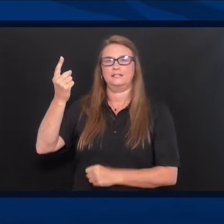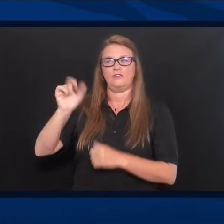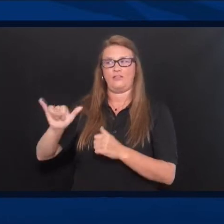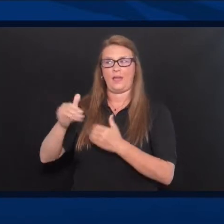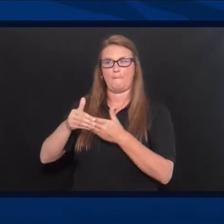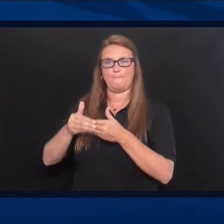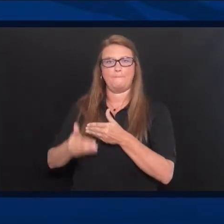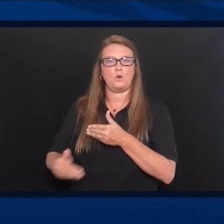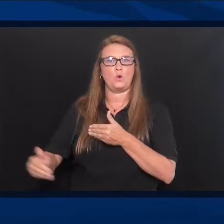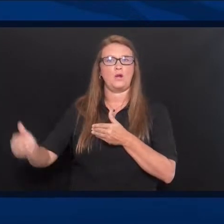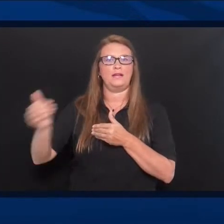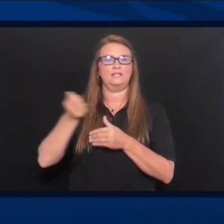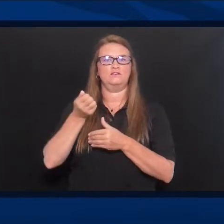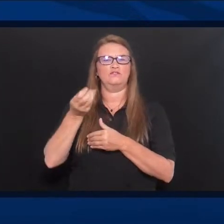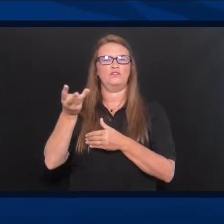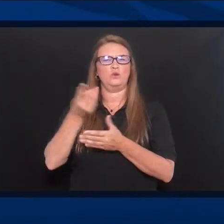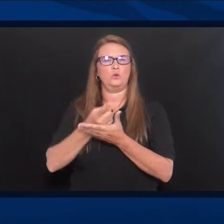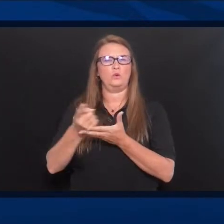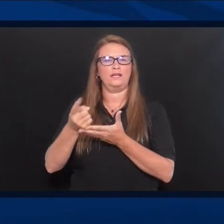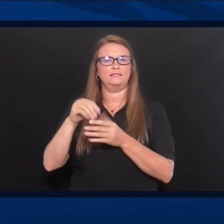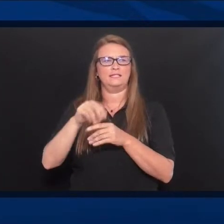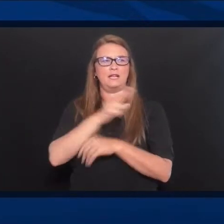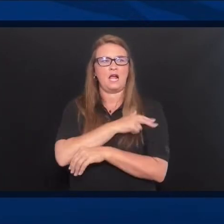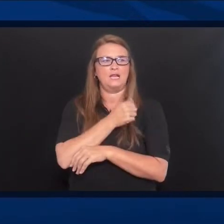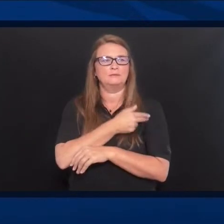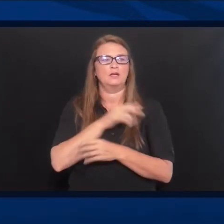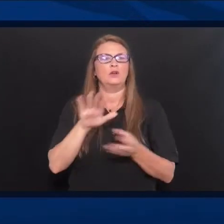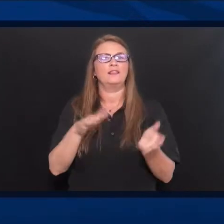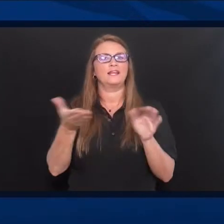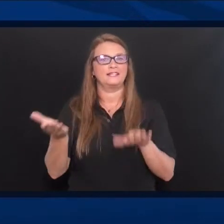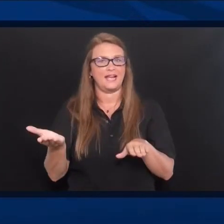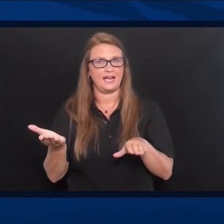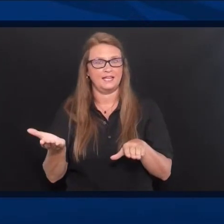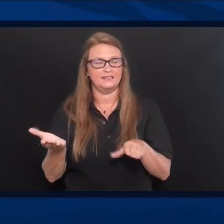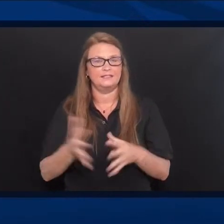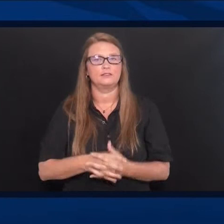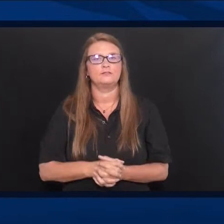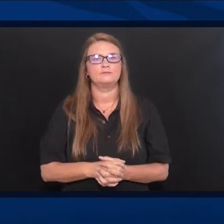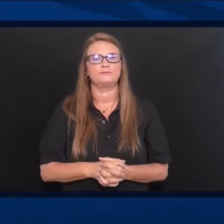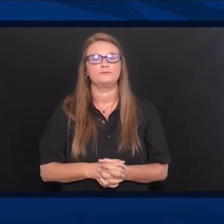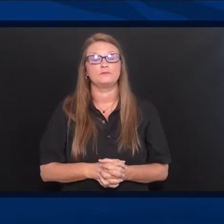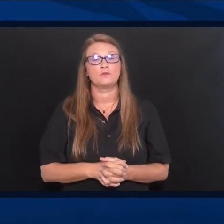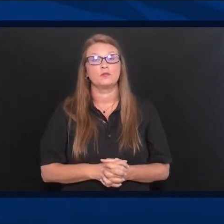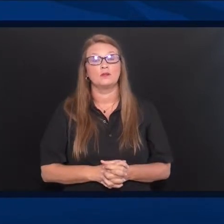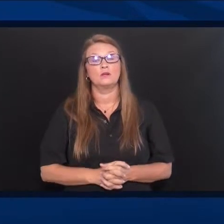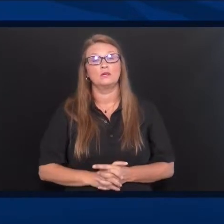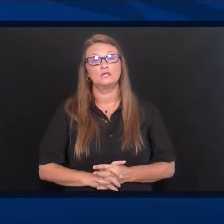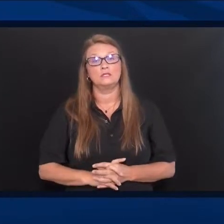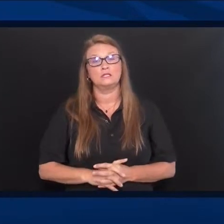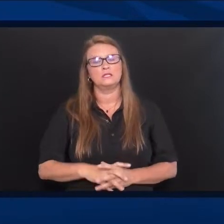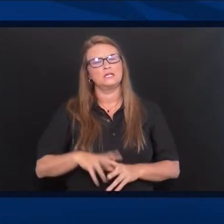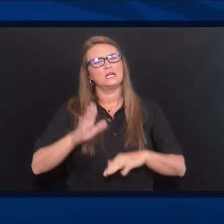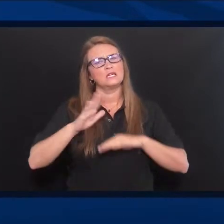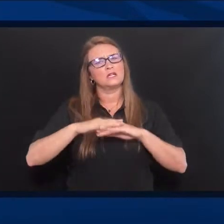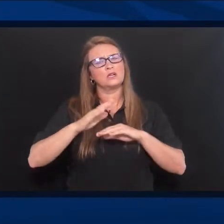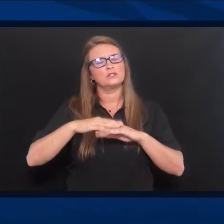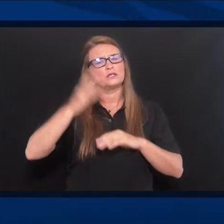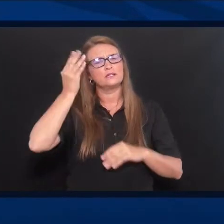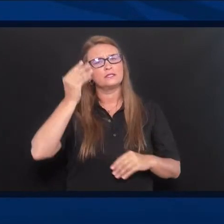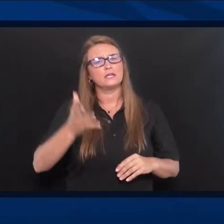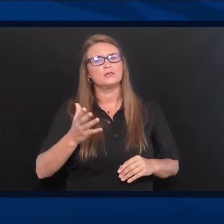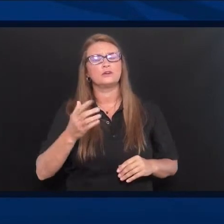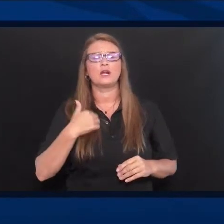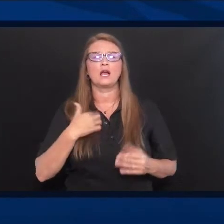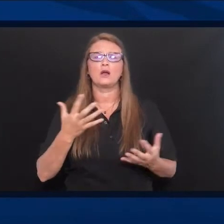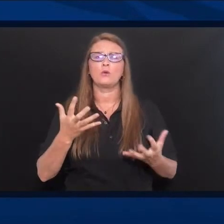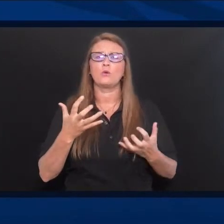spent several weeks in the hospital and then passed away. So to pass that along as a cautionary tale, I want